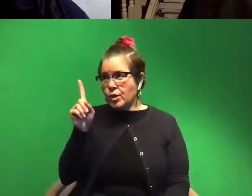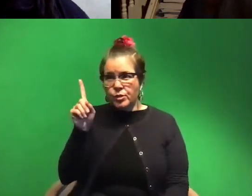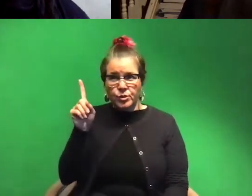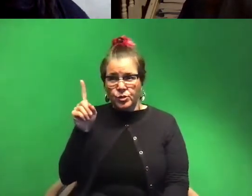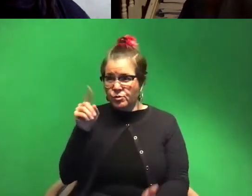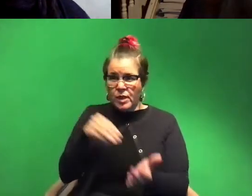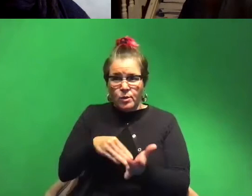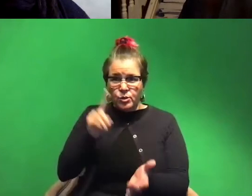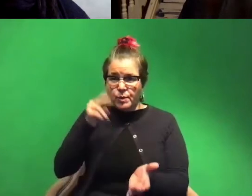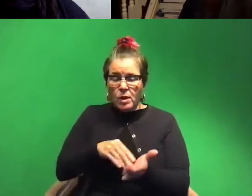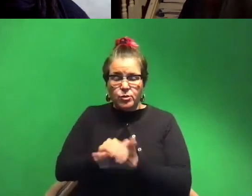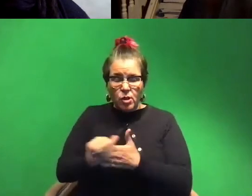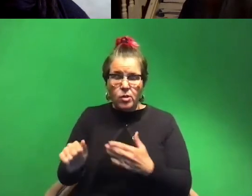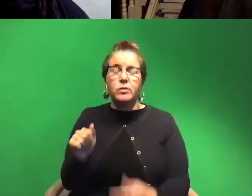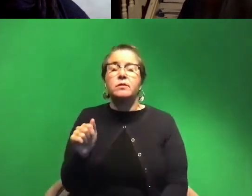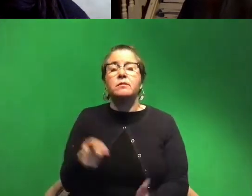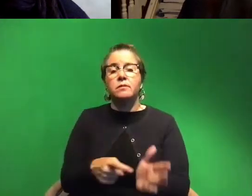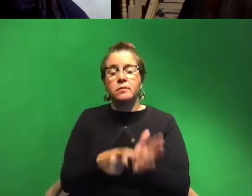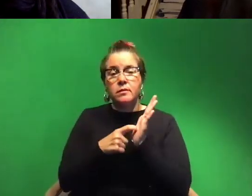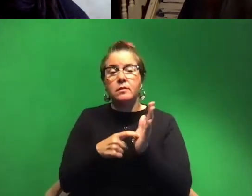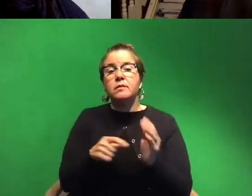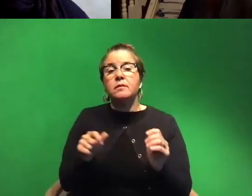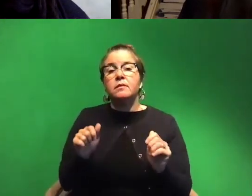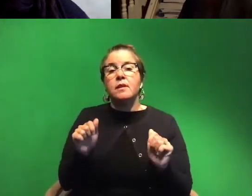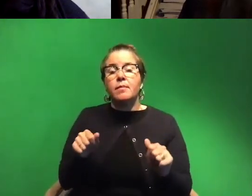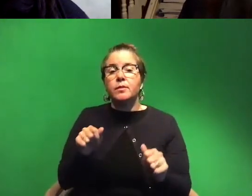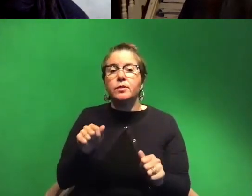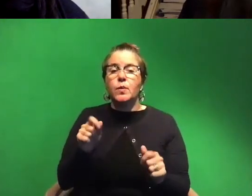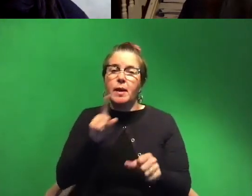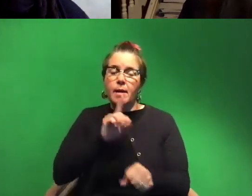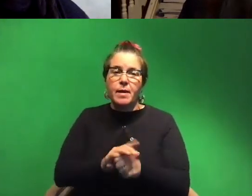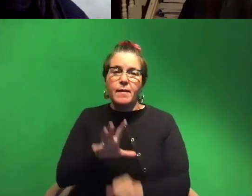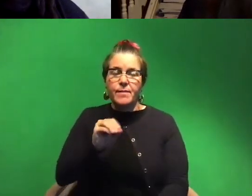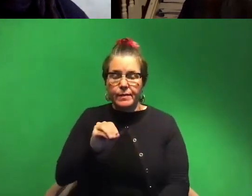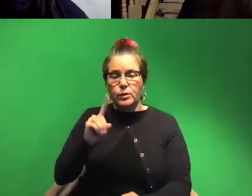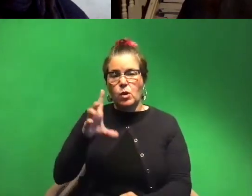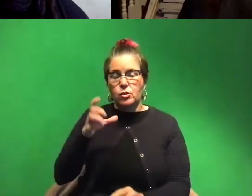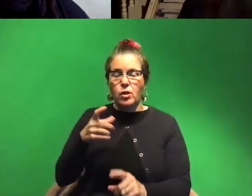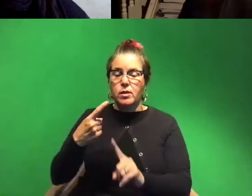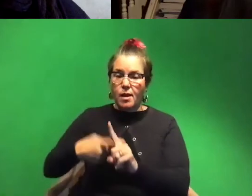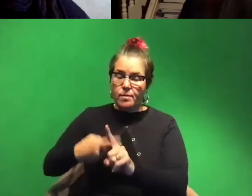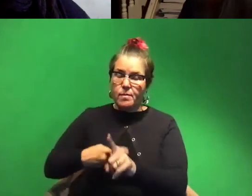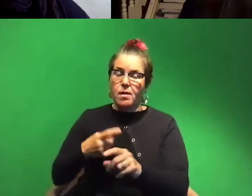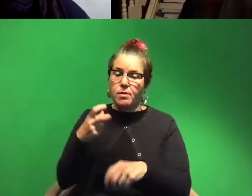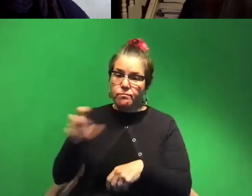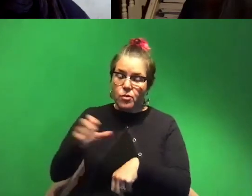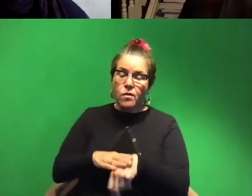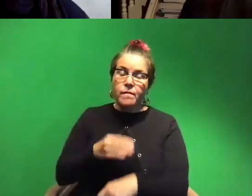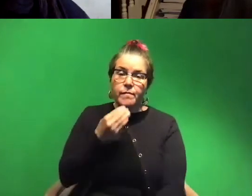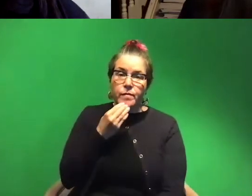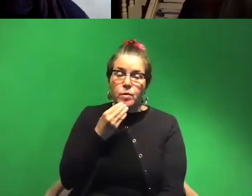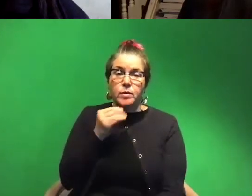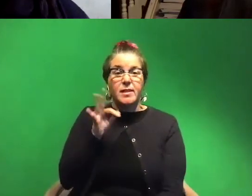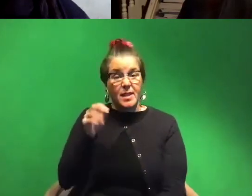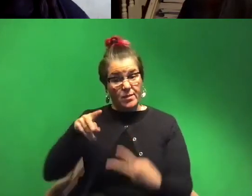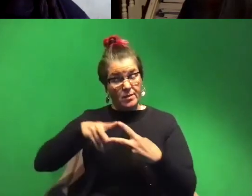$2,000. You need to be able to commit $50 to $100 a month on food. If you can do those